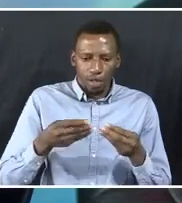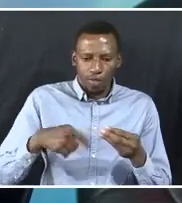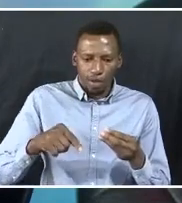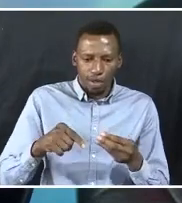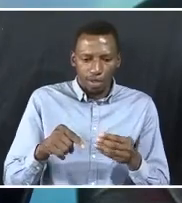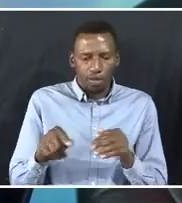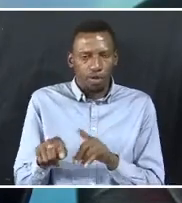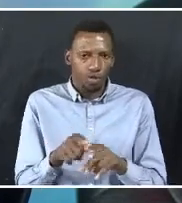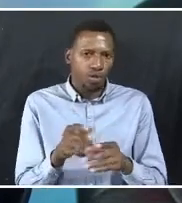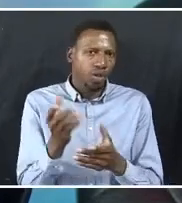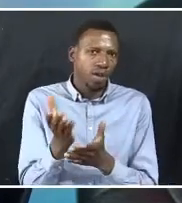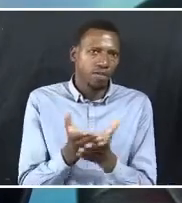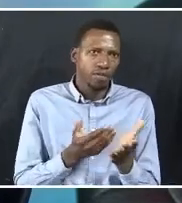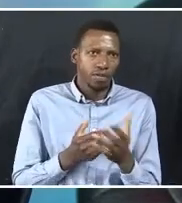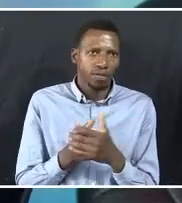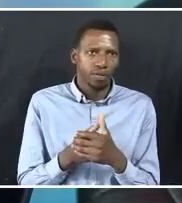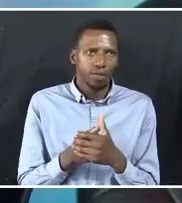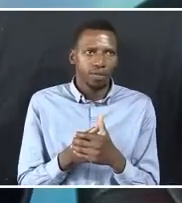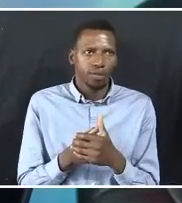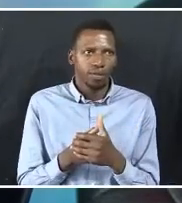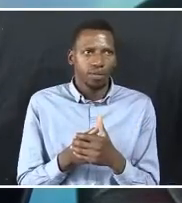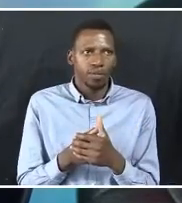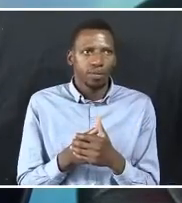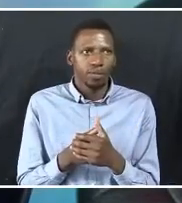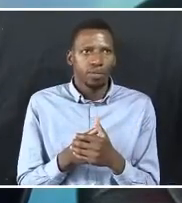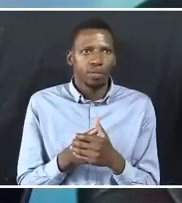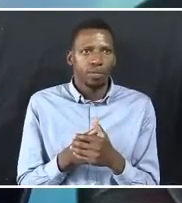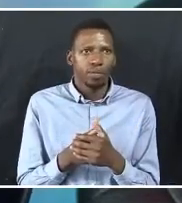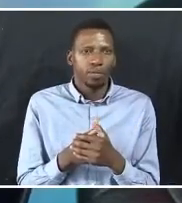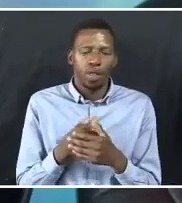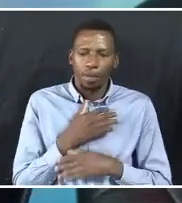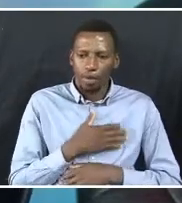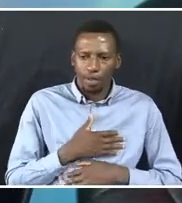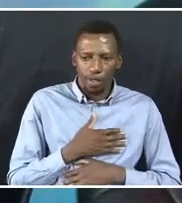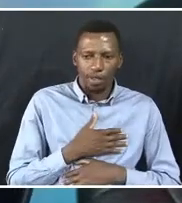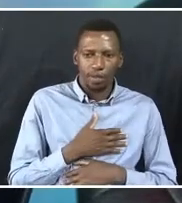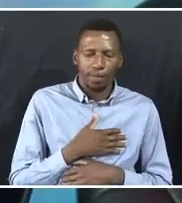much. Even half much, Lord. Please.